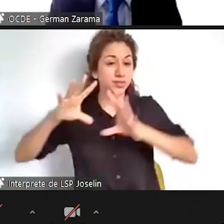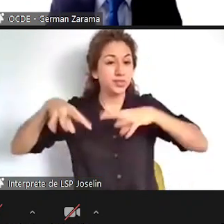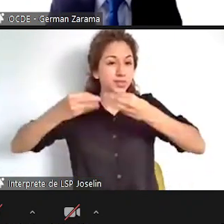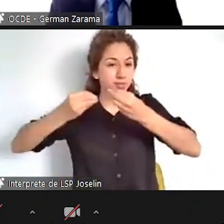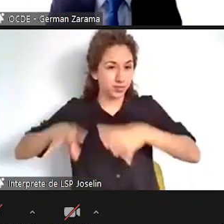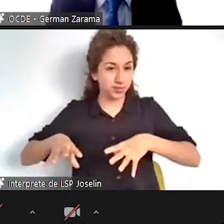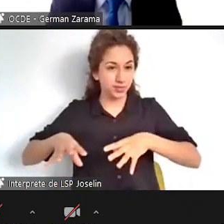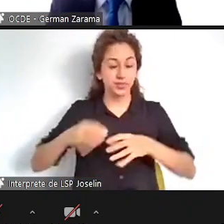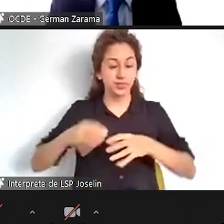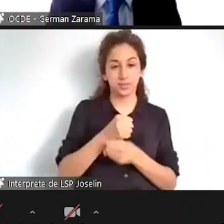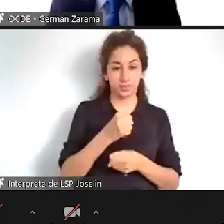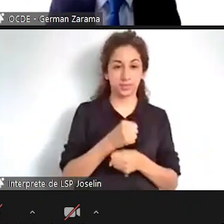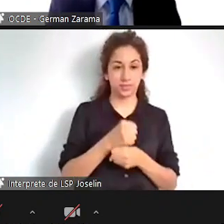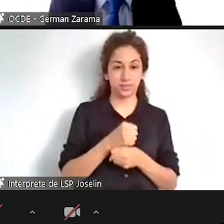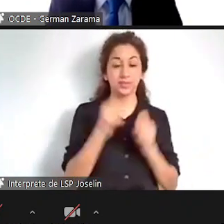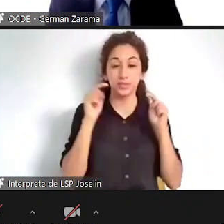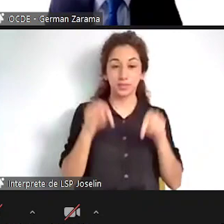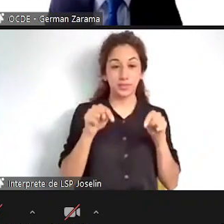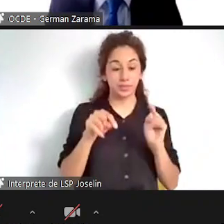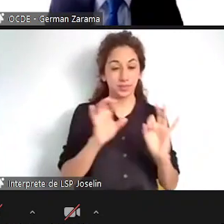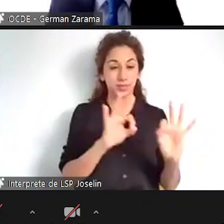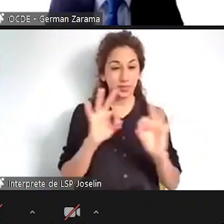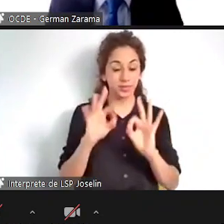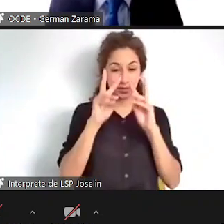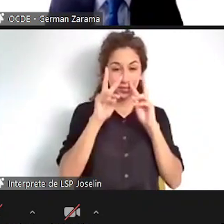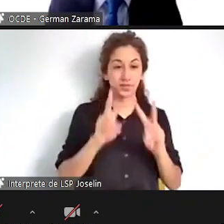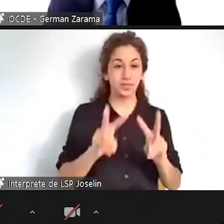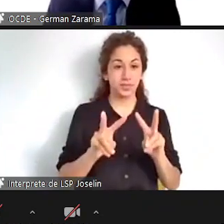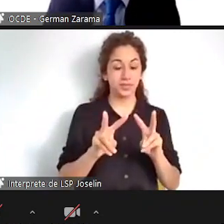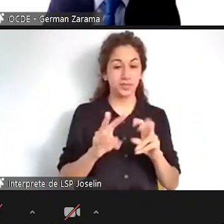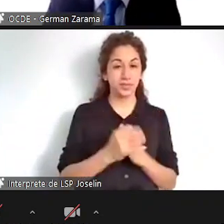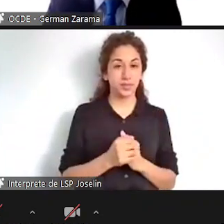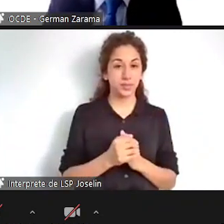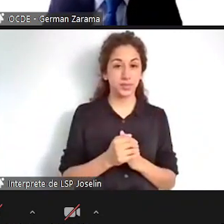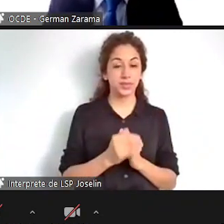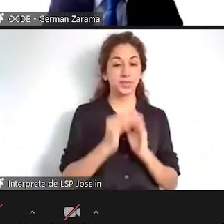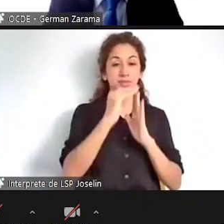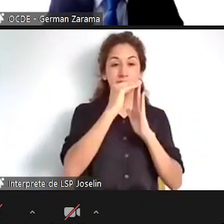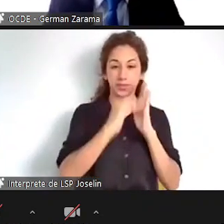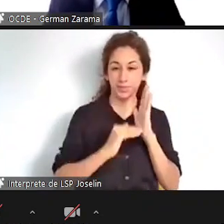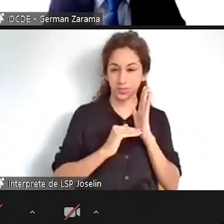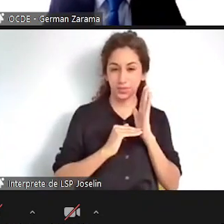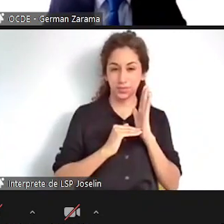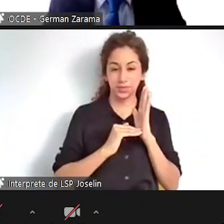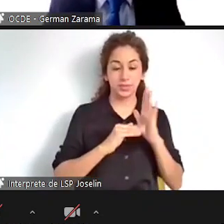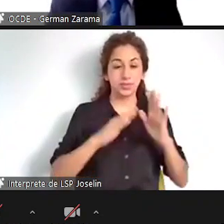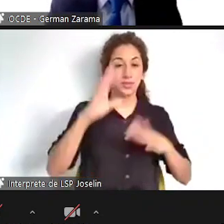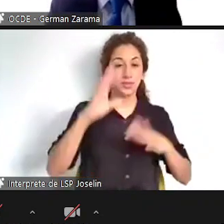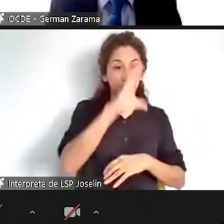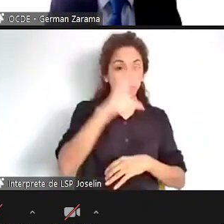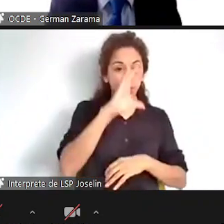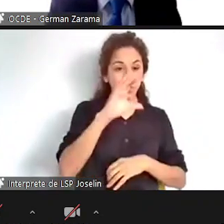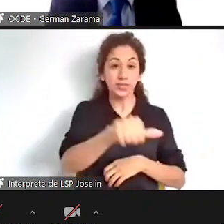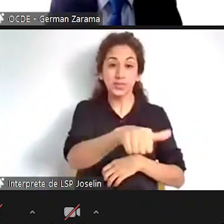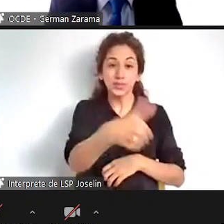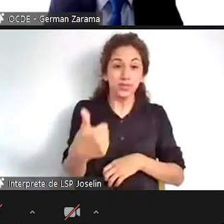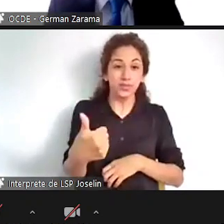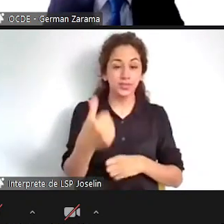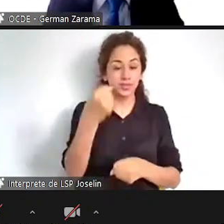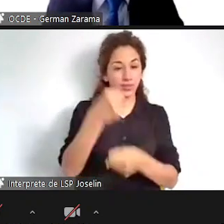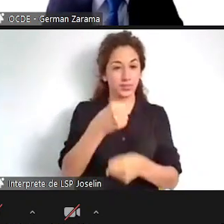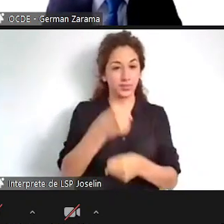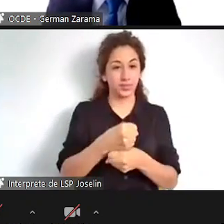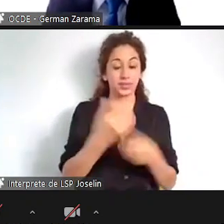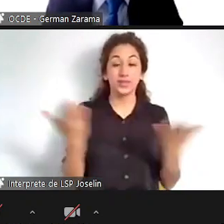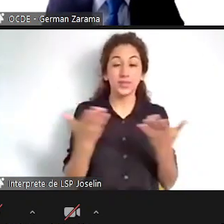as it's himself him or herself because they lose their uh possibility uh having a